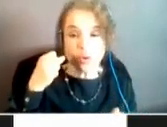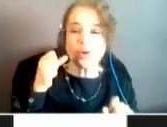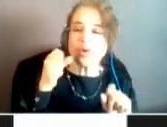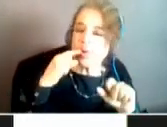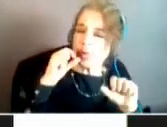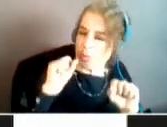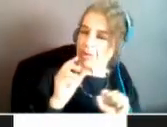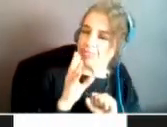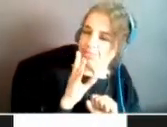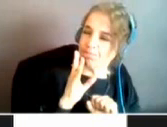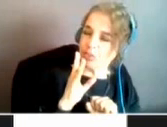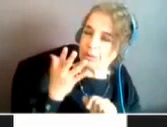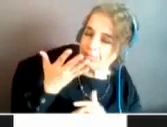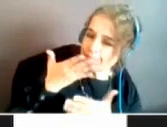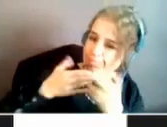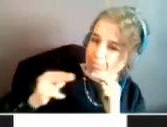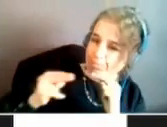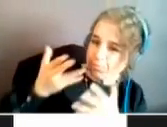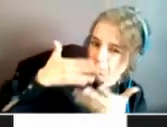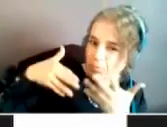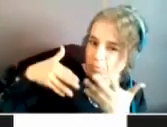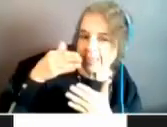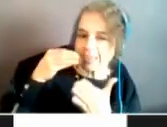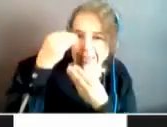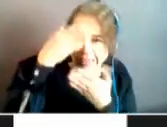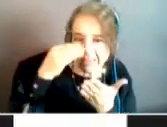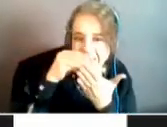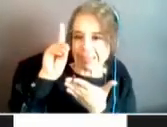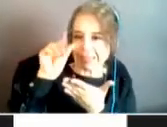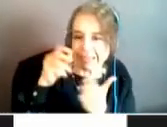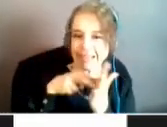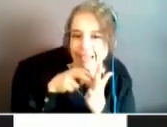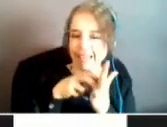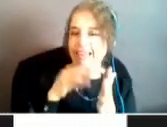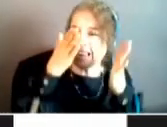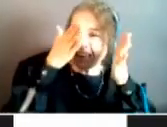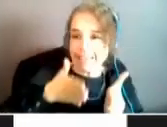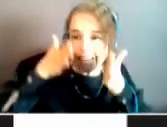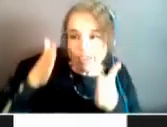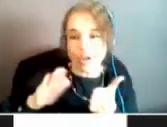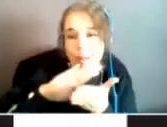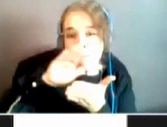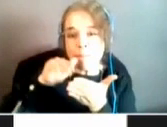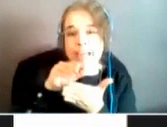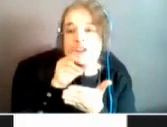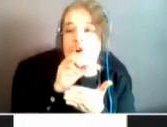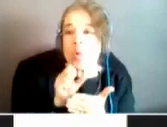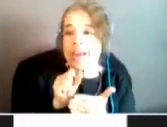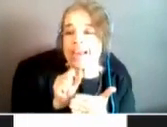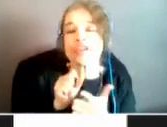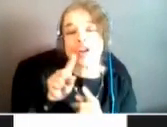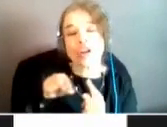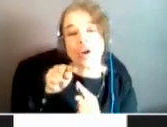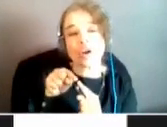to be able to talk about that. You know, baseline data are often lacking from an individual's middle years. So that when